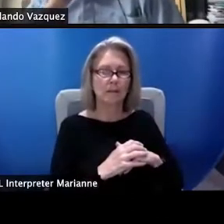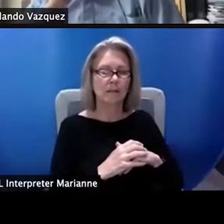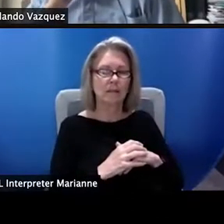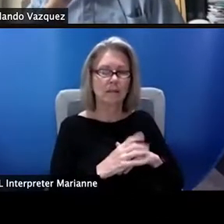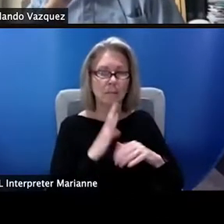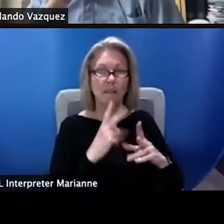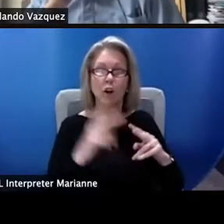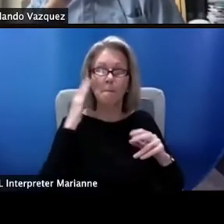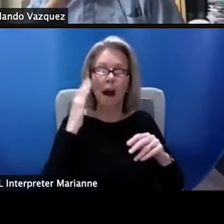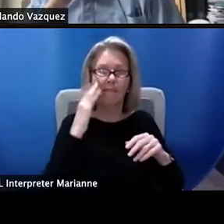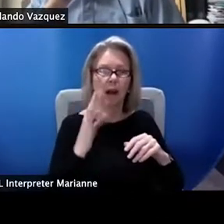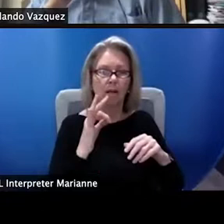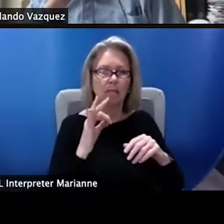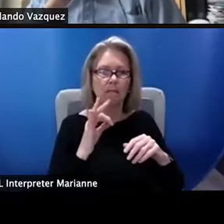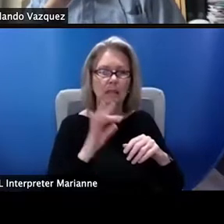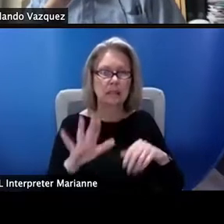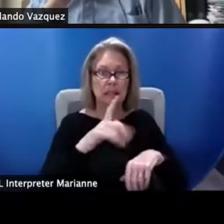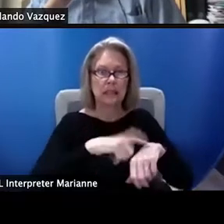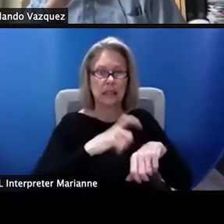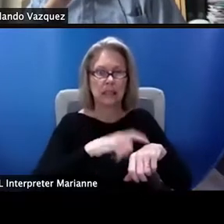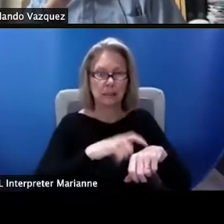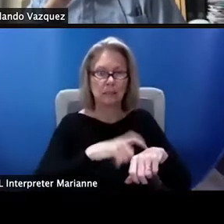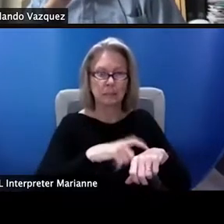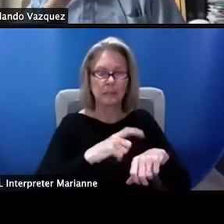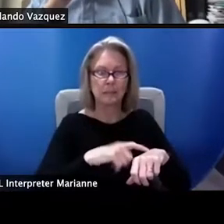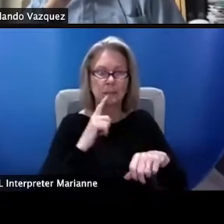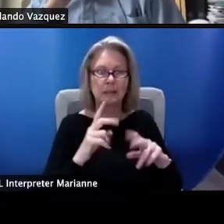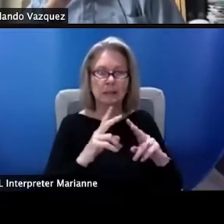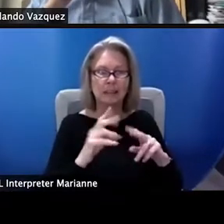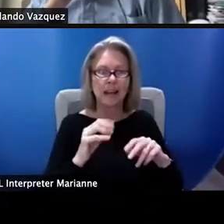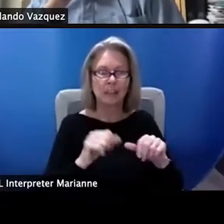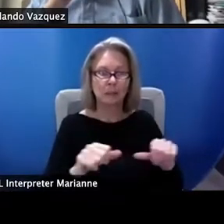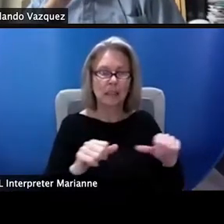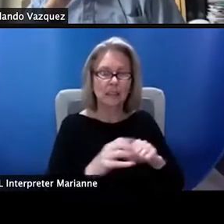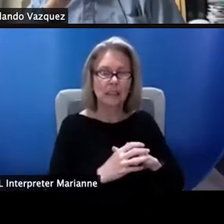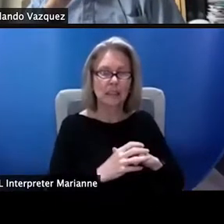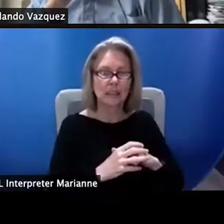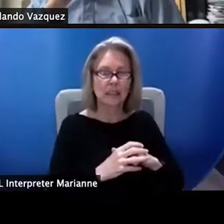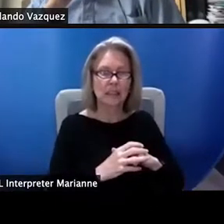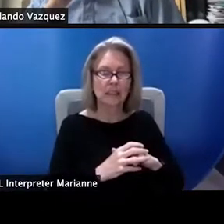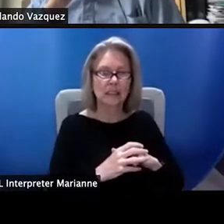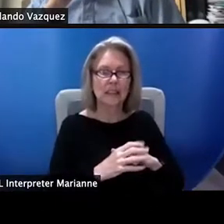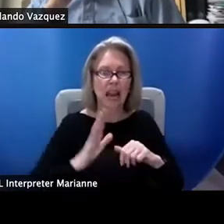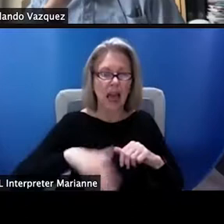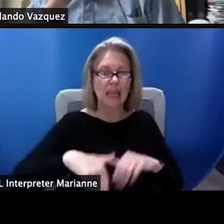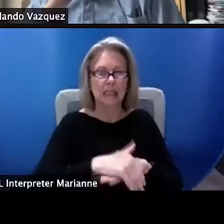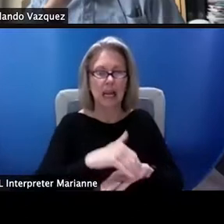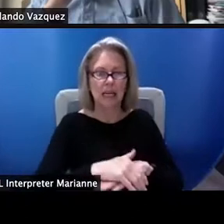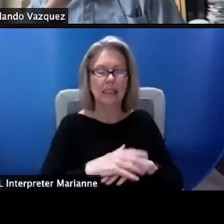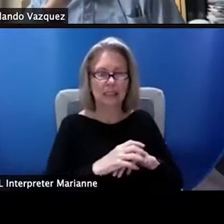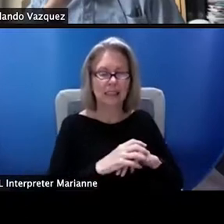being very mindful of everyone's time and being in very different spaces, and in some cases late at night, despite